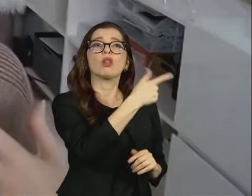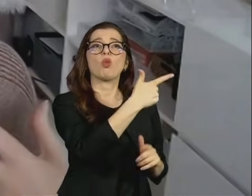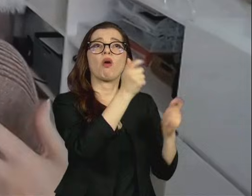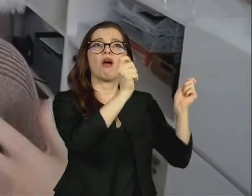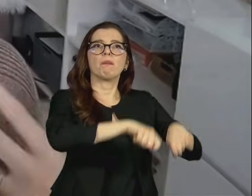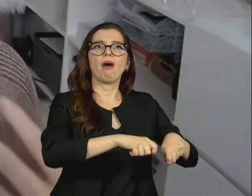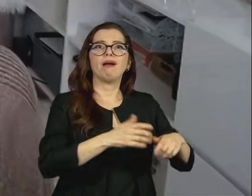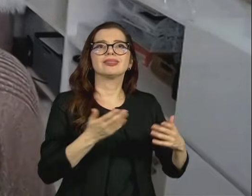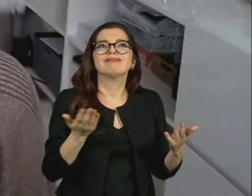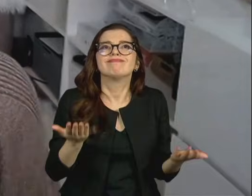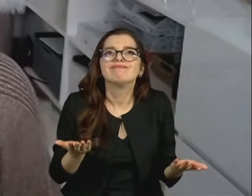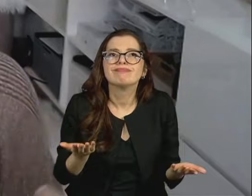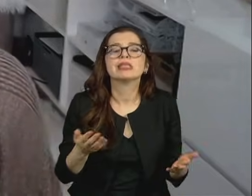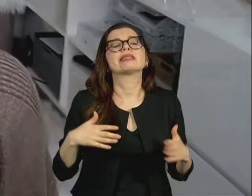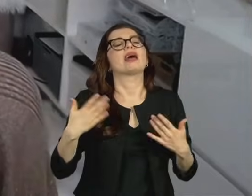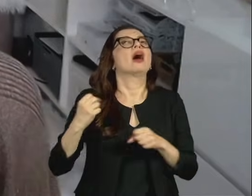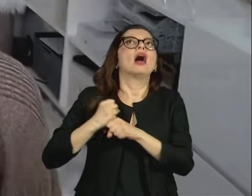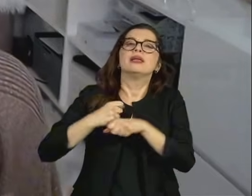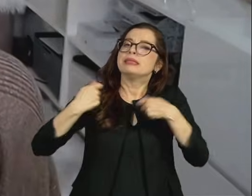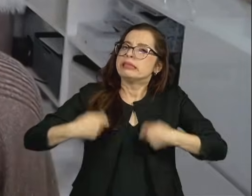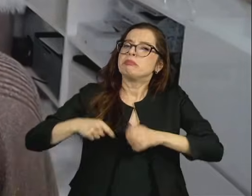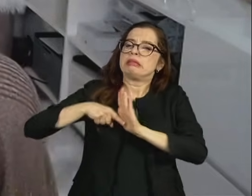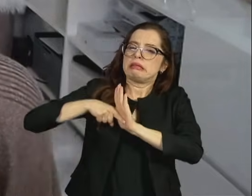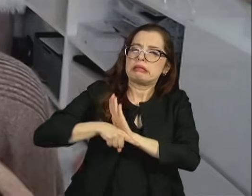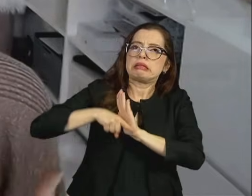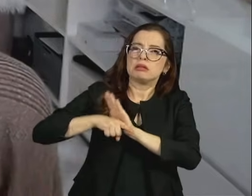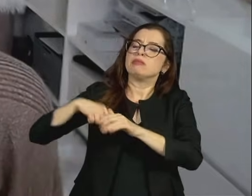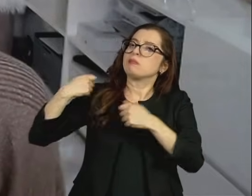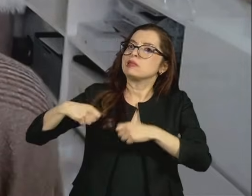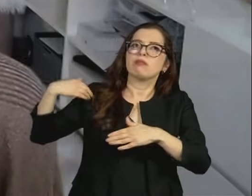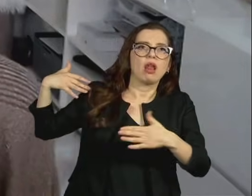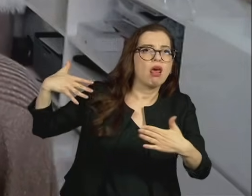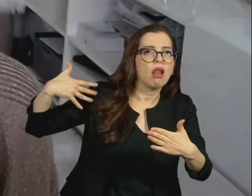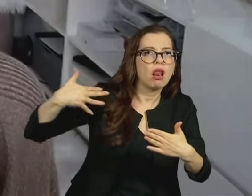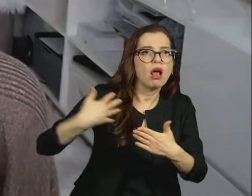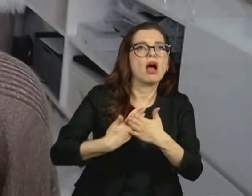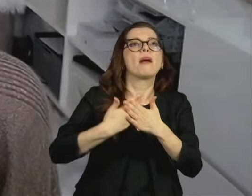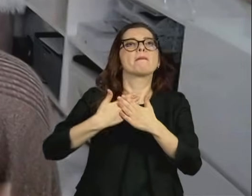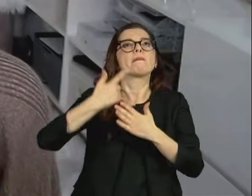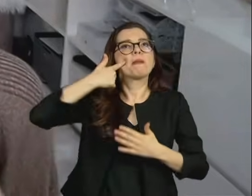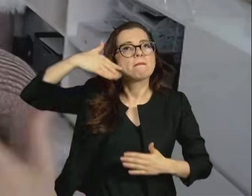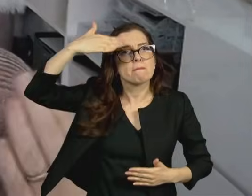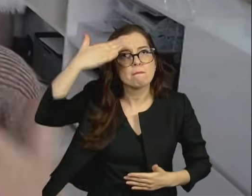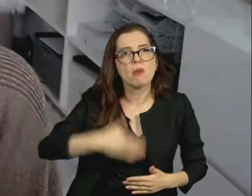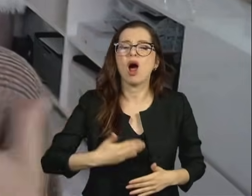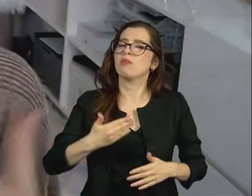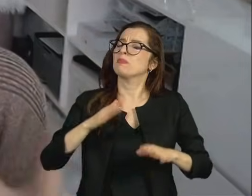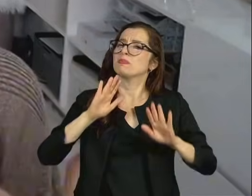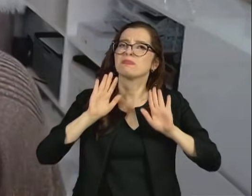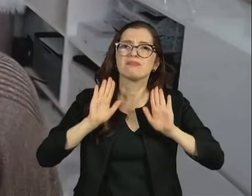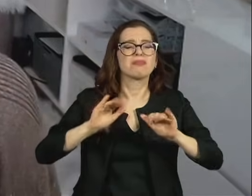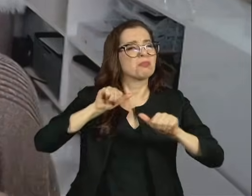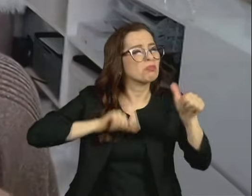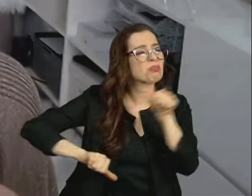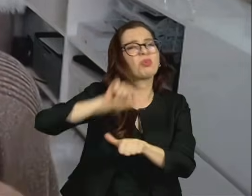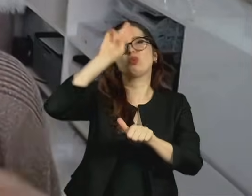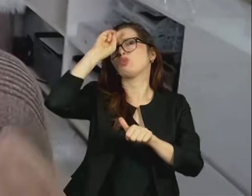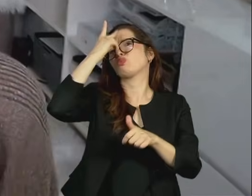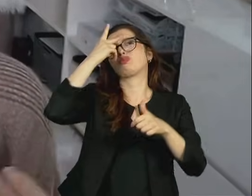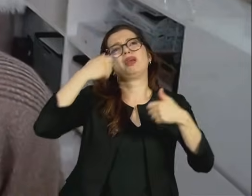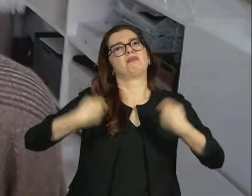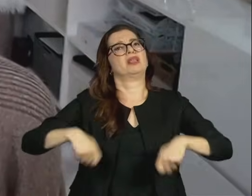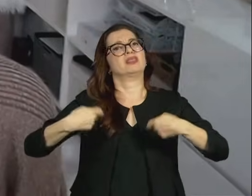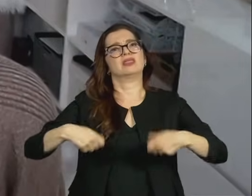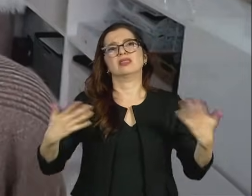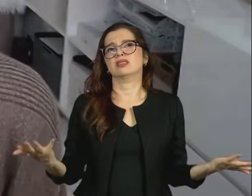took decades of research and work by many, many scientists to really switch the tables around and change